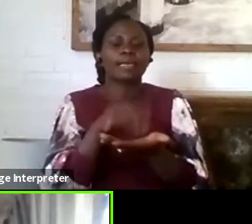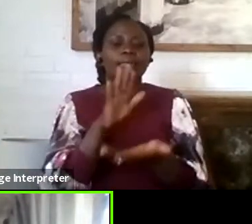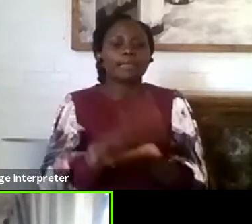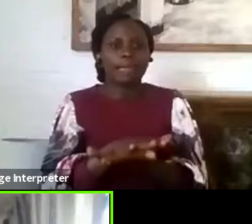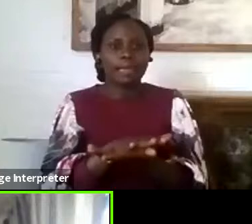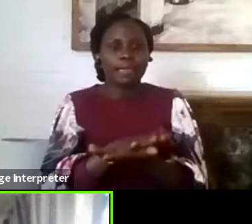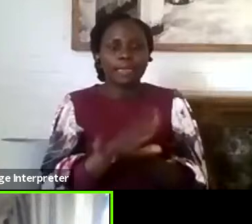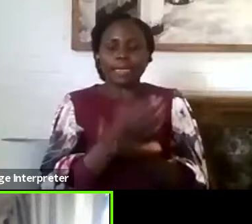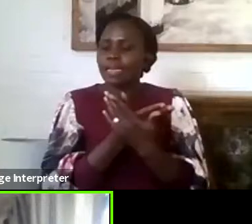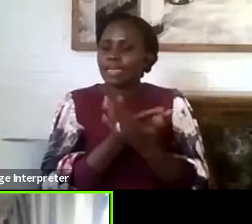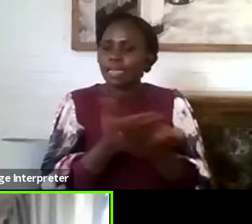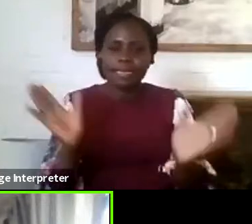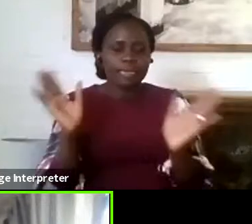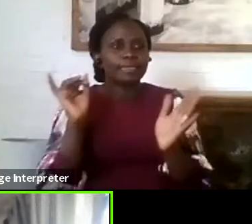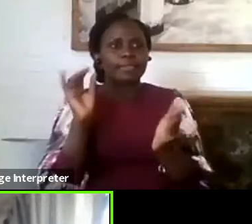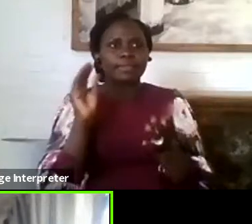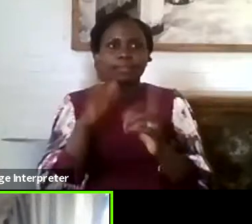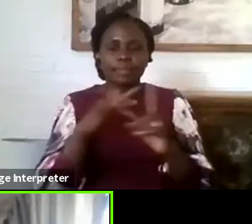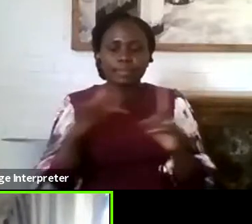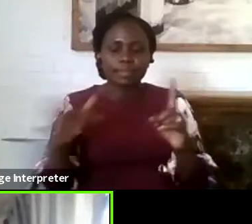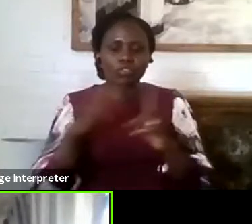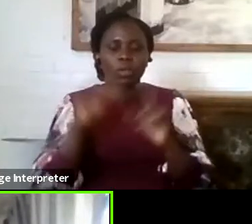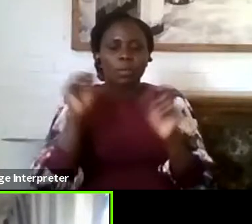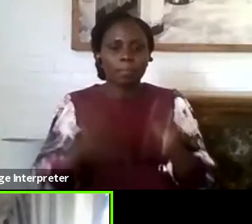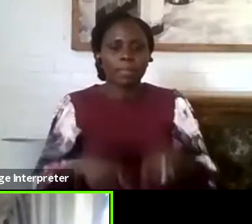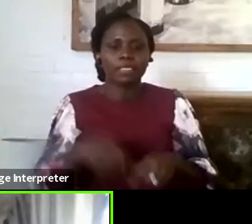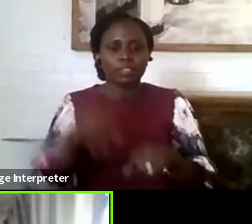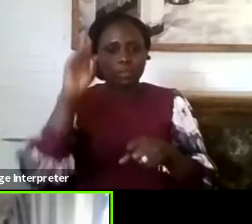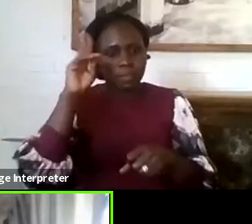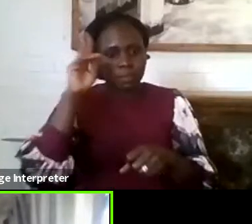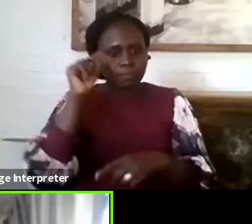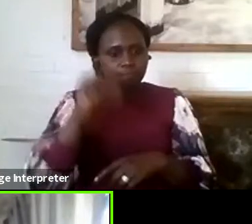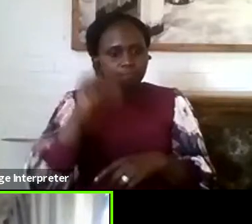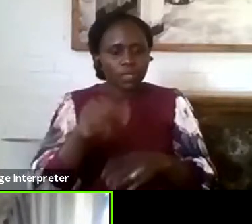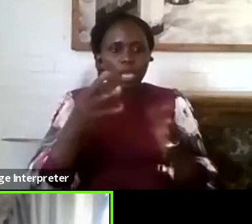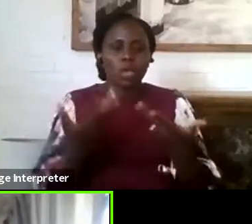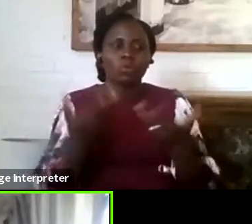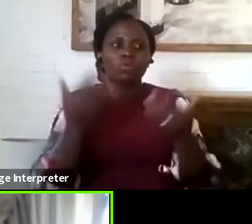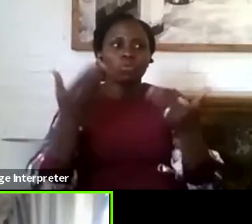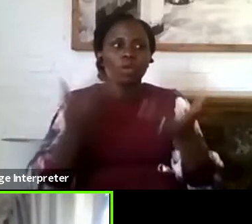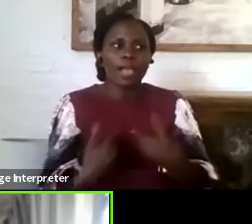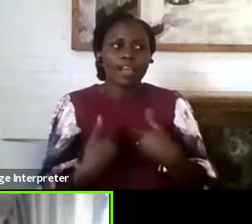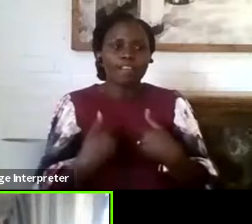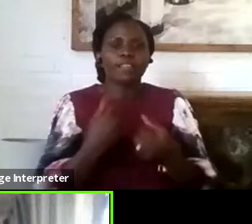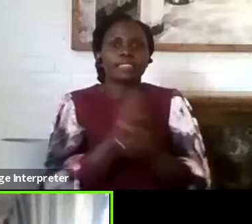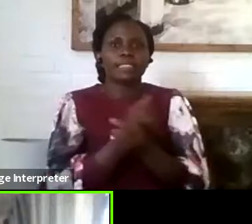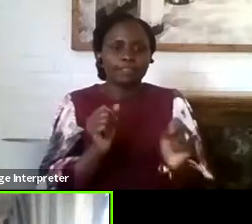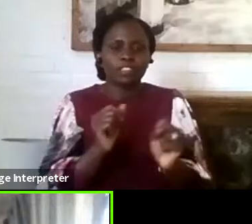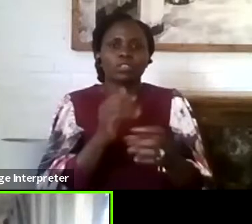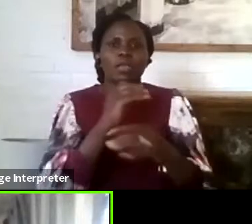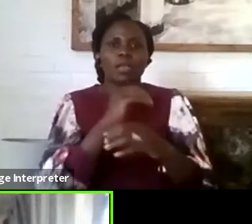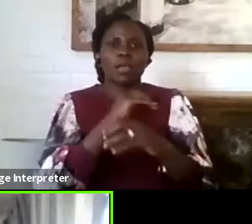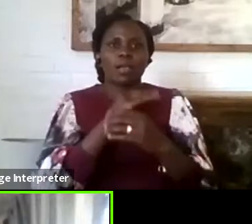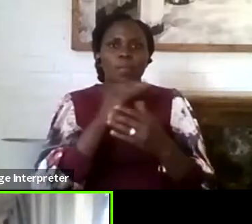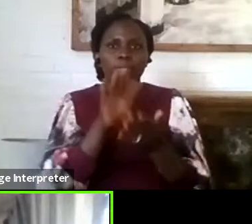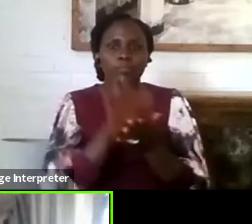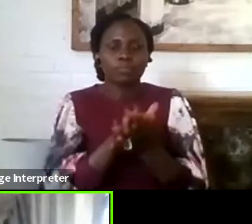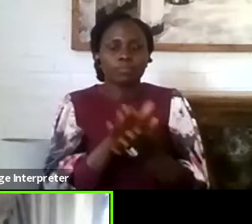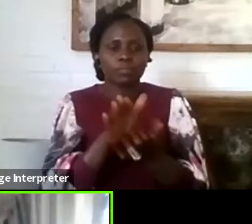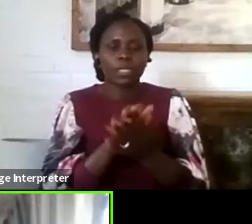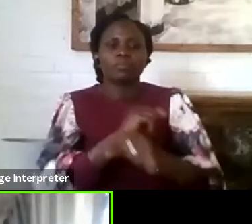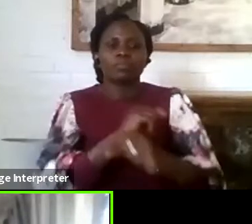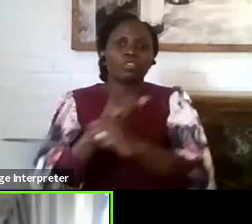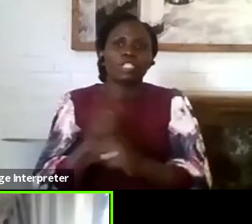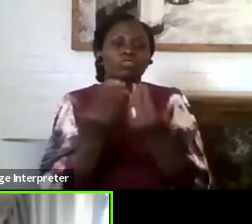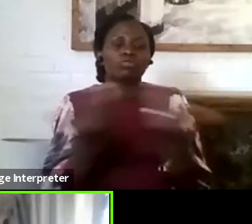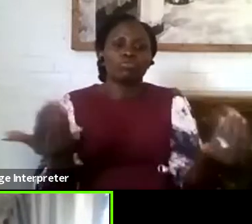system must give special consideration to how it safely accommodates and protects children. Number 4 on